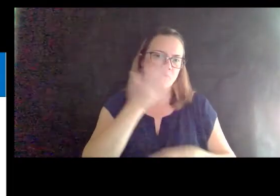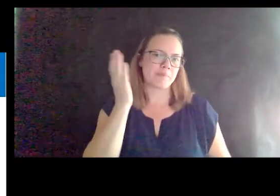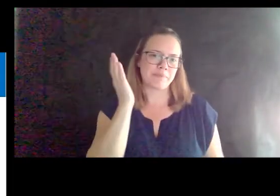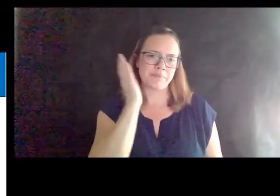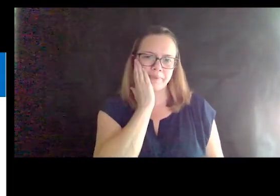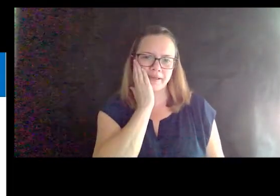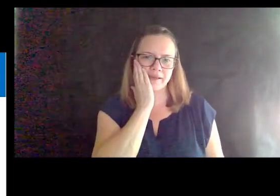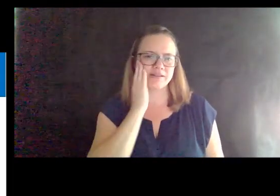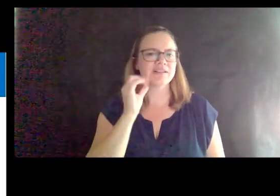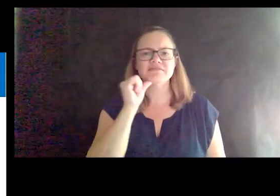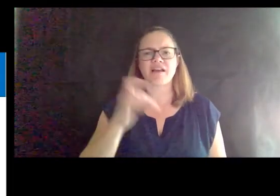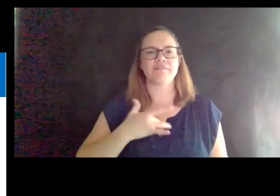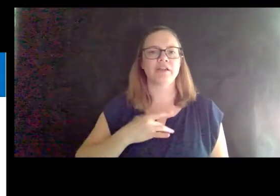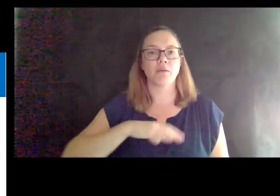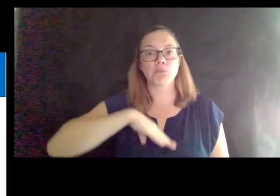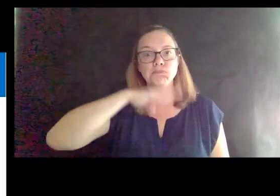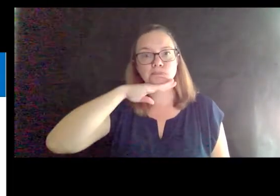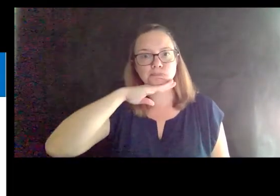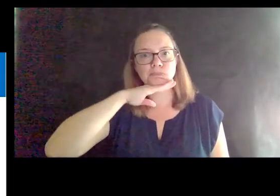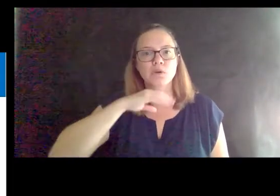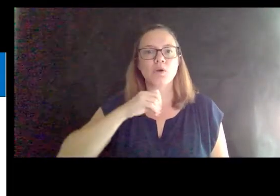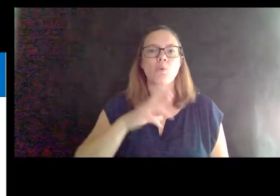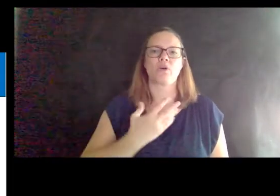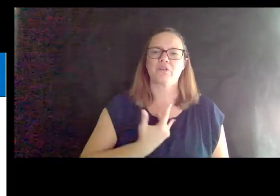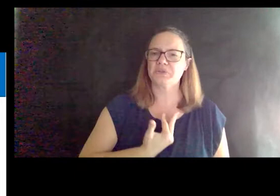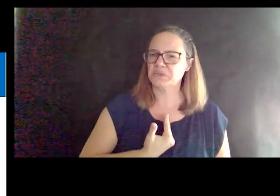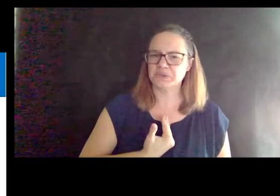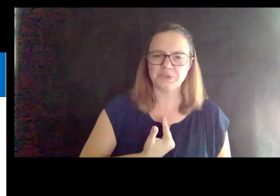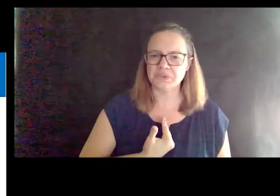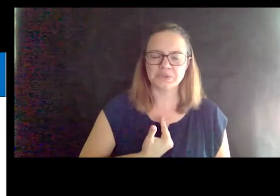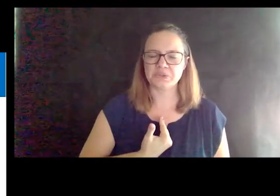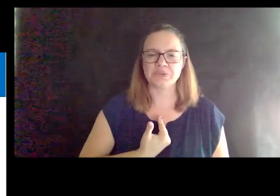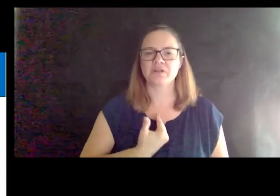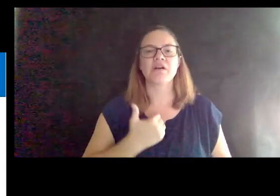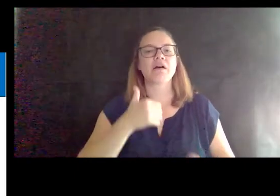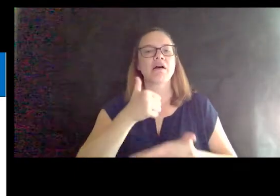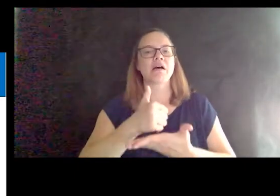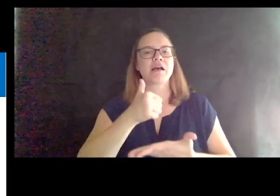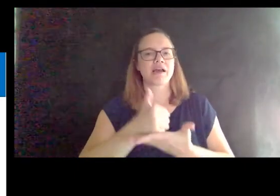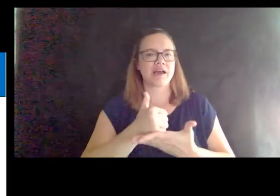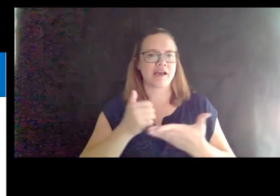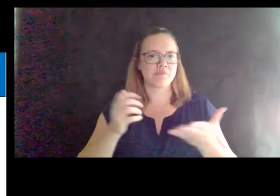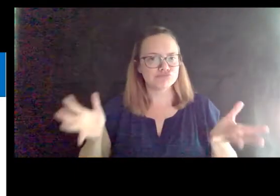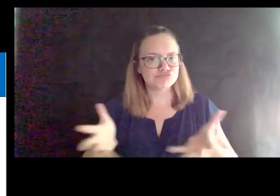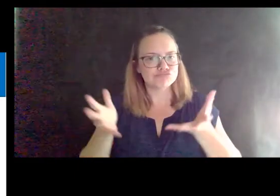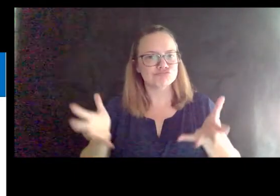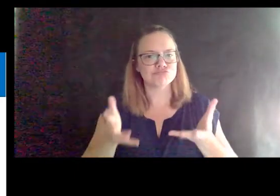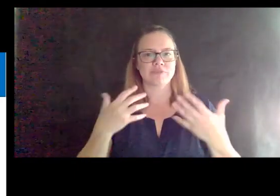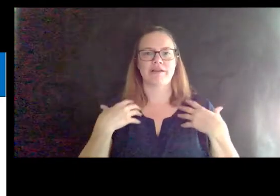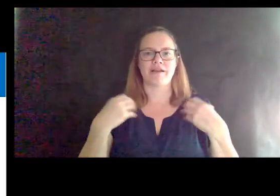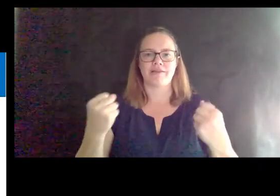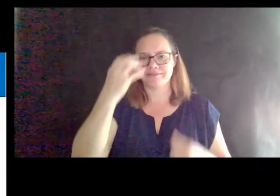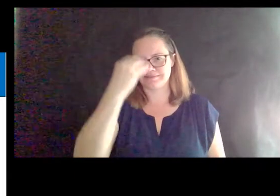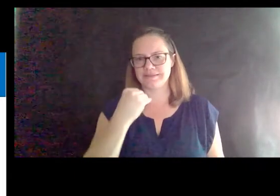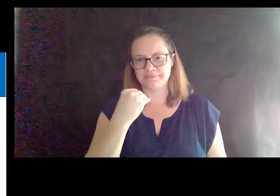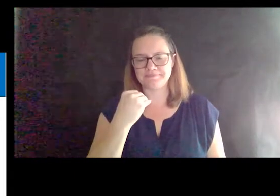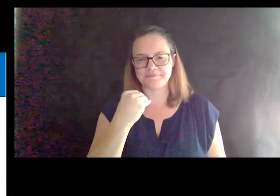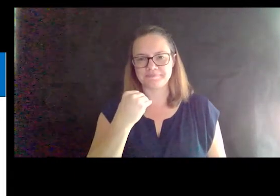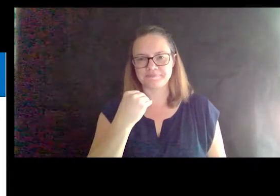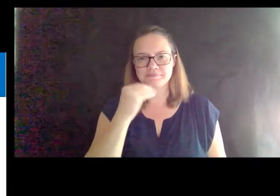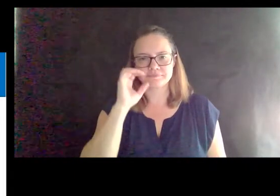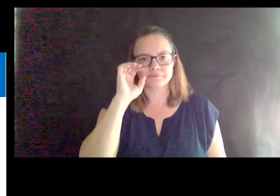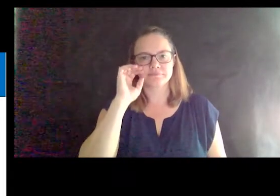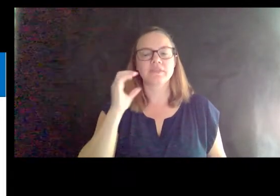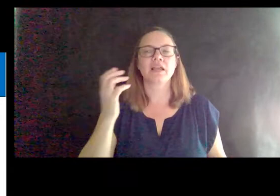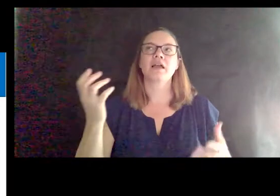that's not going to really fill us up or irritate us that can help promote that healthy sleep. And so, how